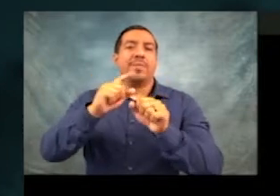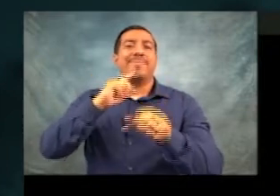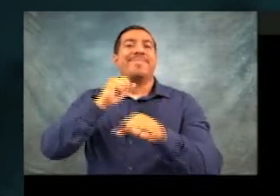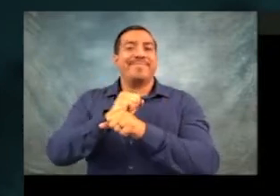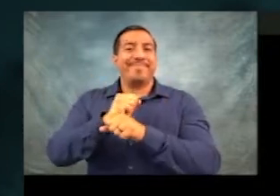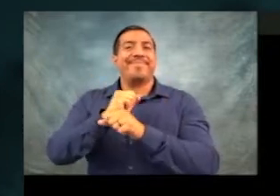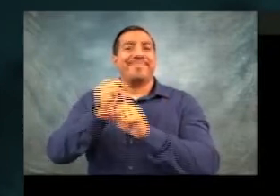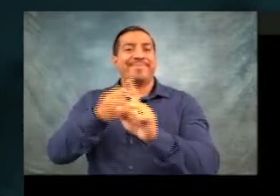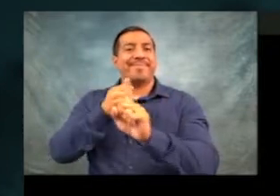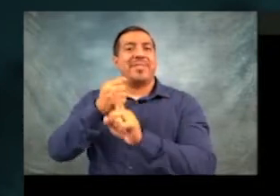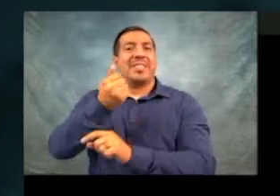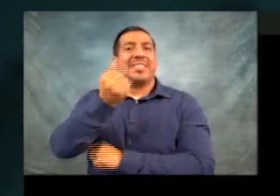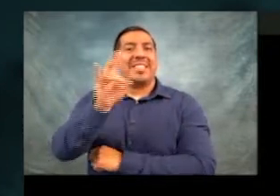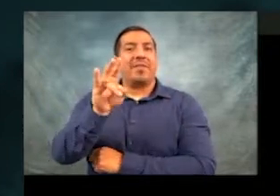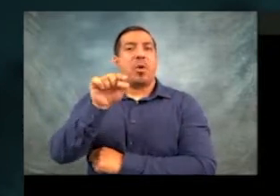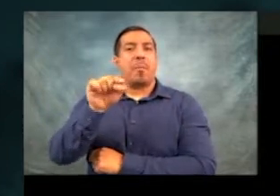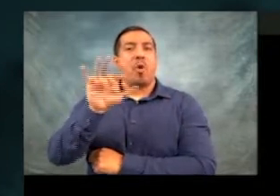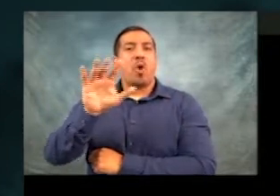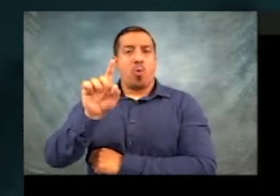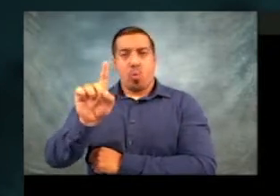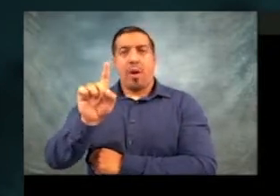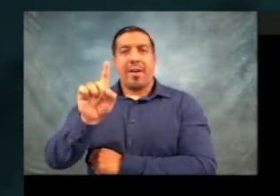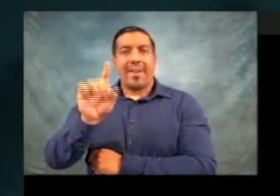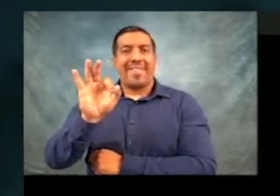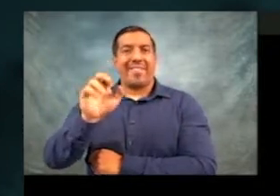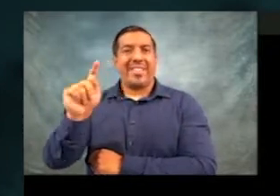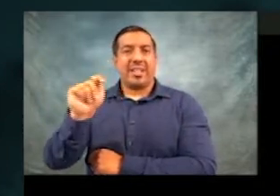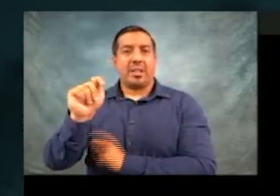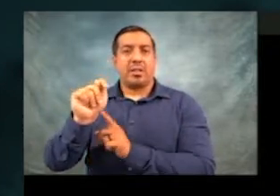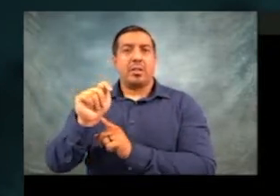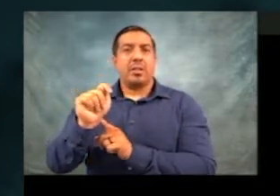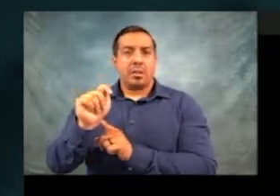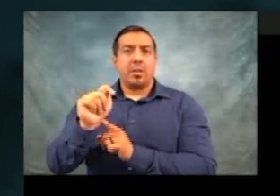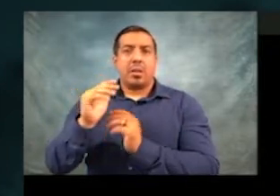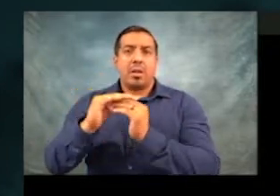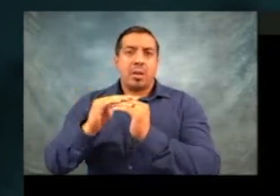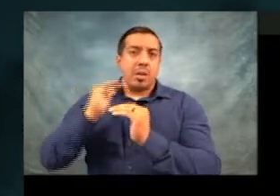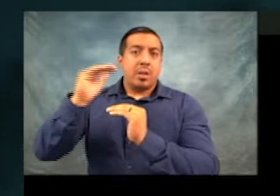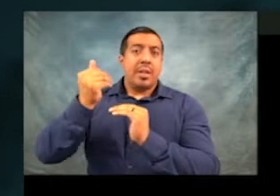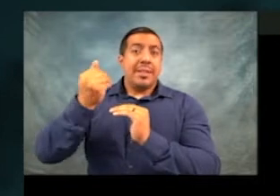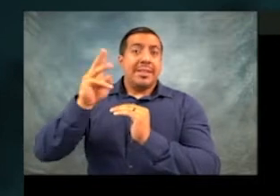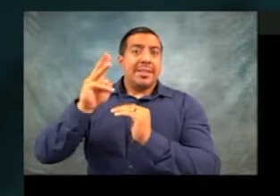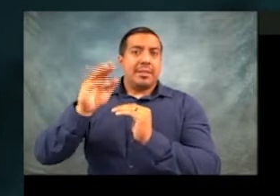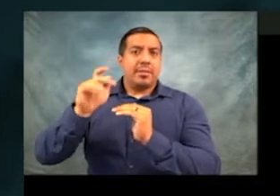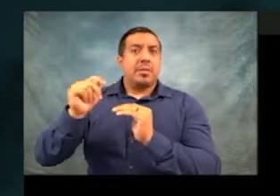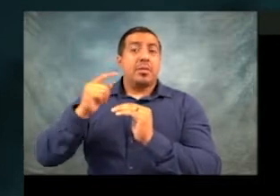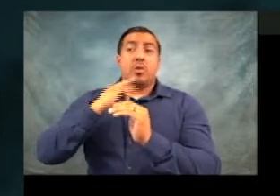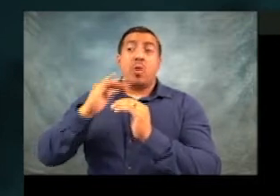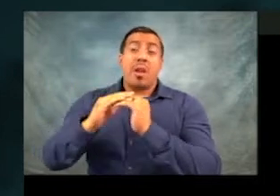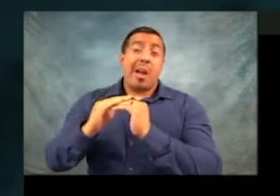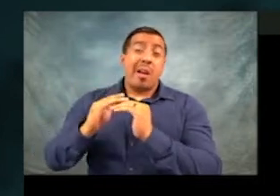got that 17.1 feet, surge, in this case greater than 16, is basically the